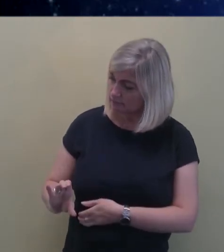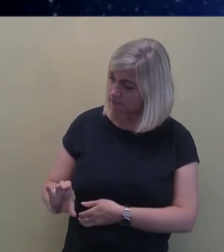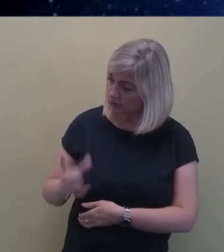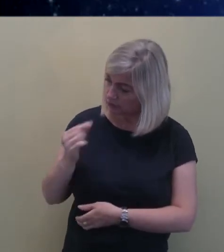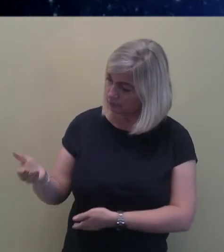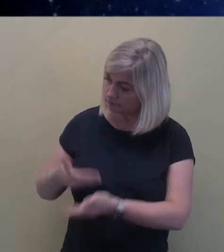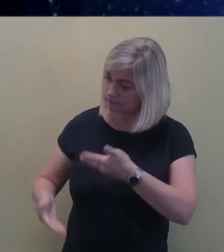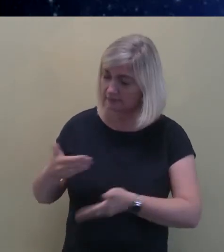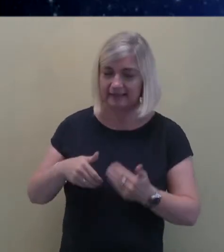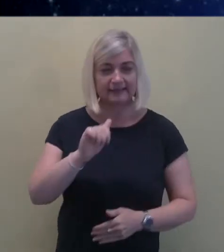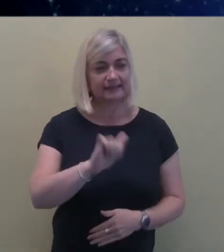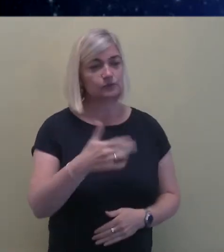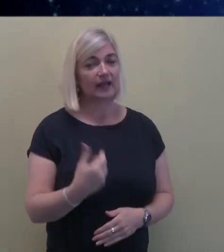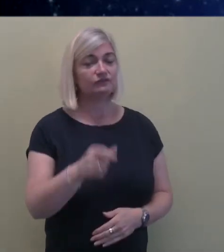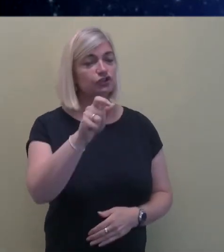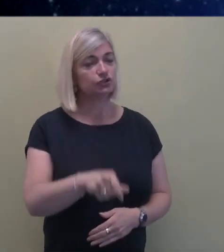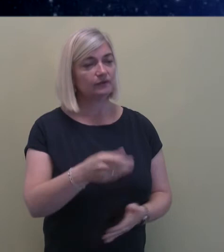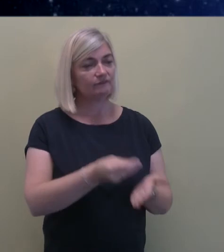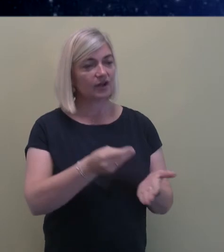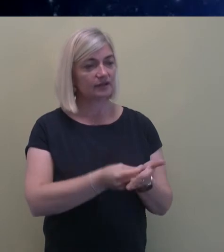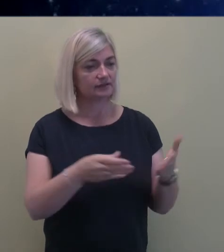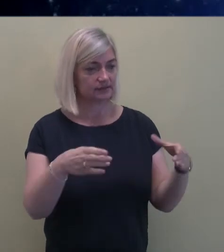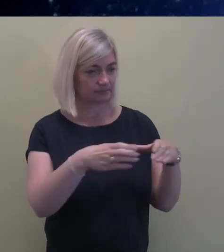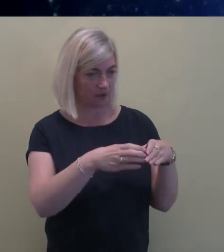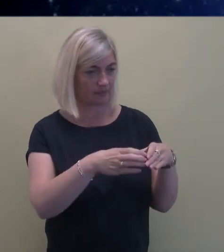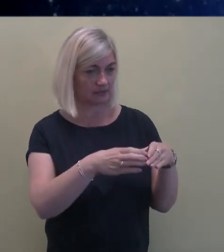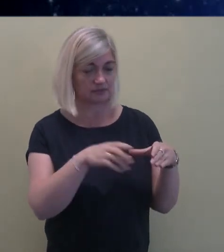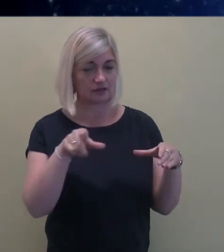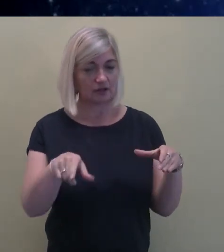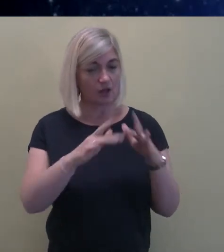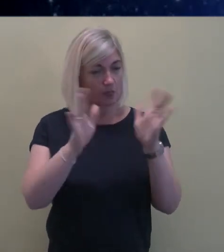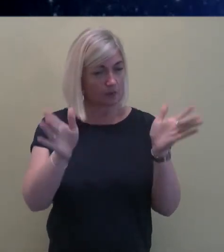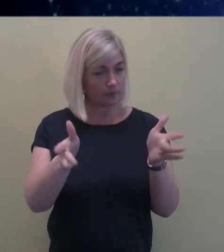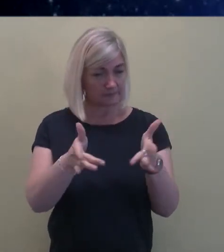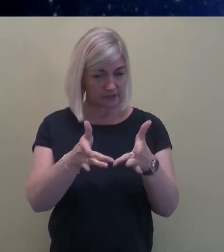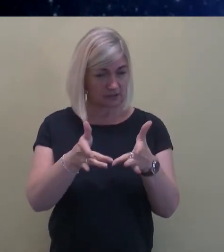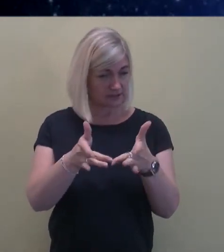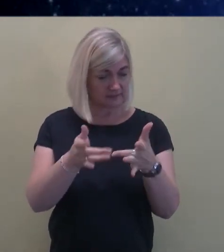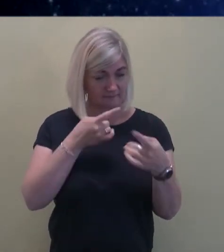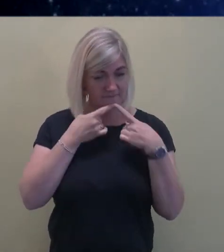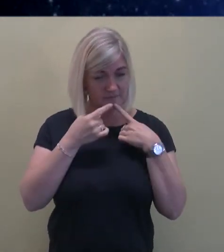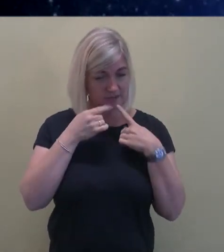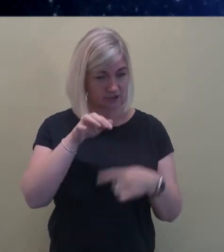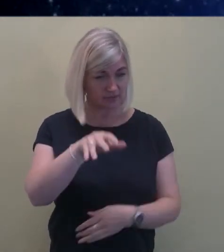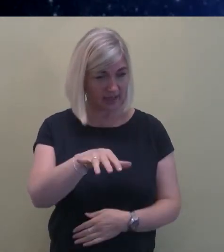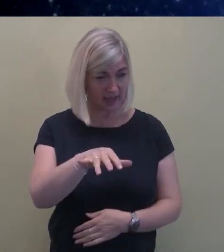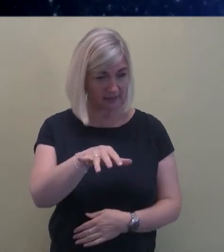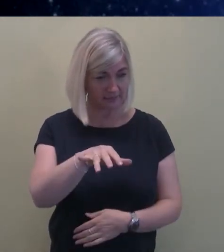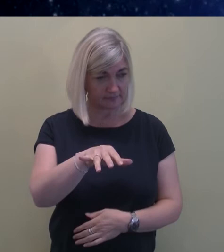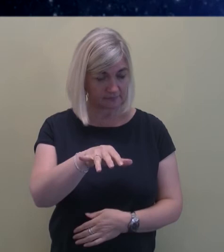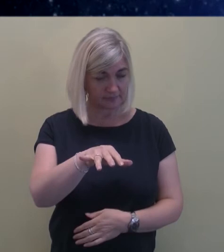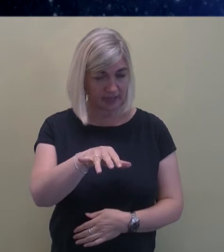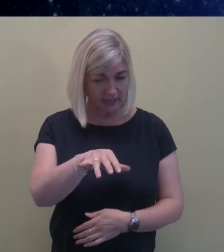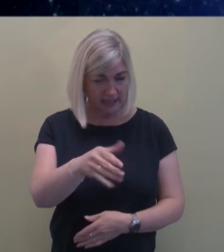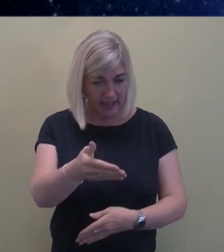in an application for the course you want to do. You would be given predicted grades. I think in by